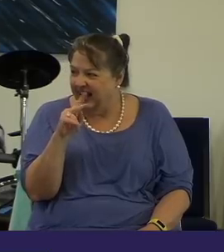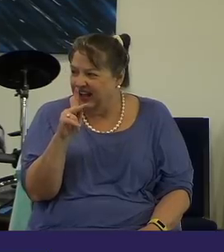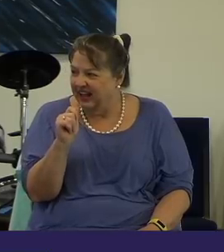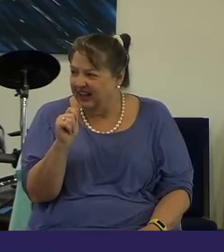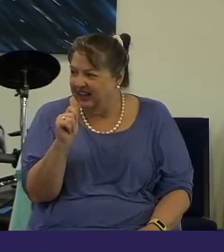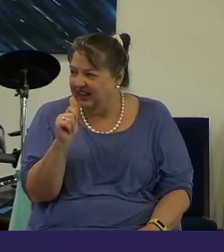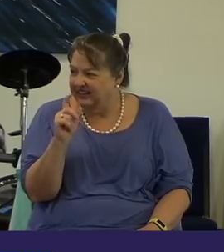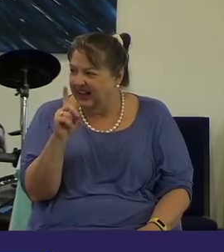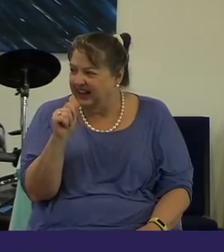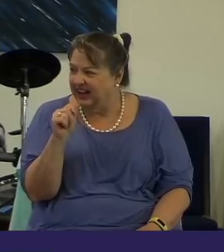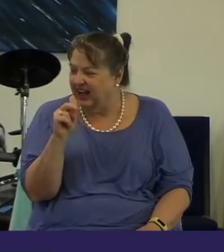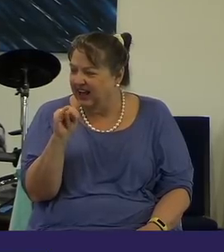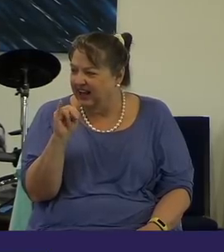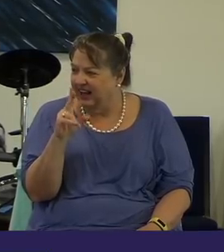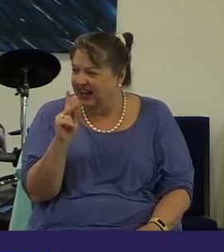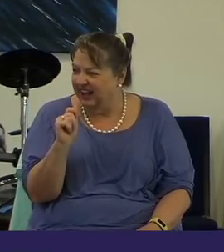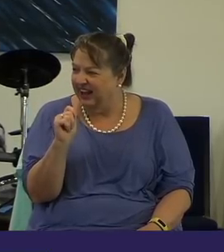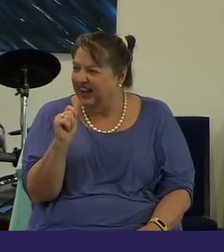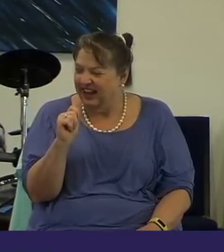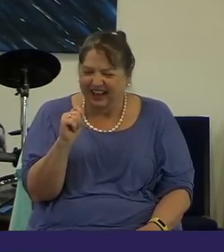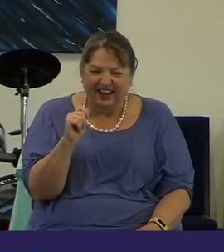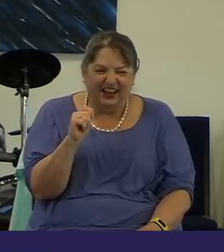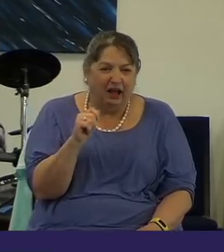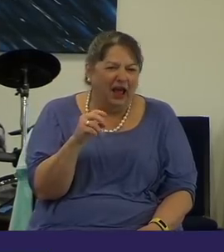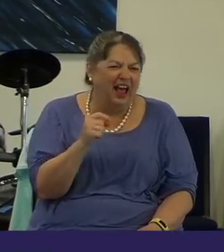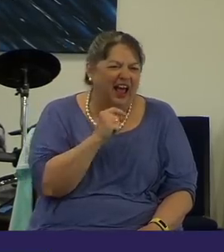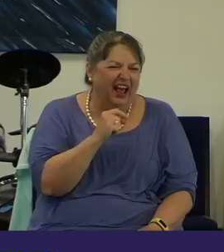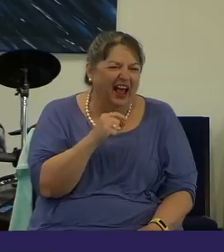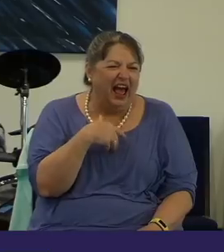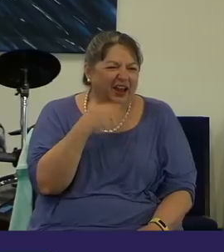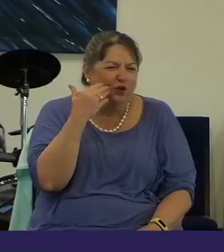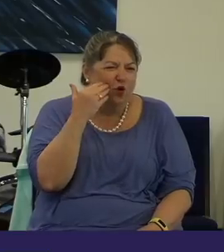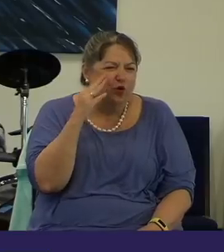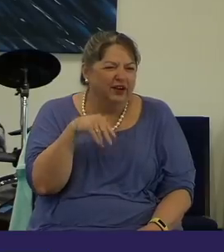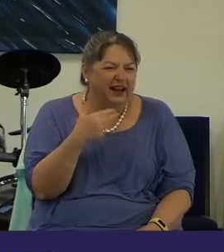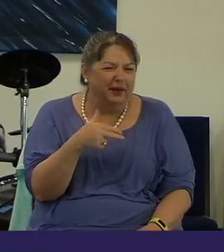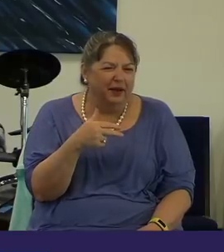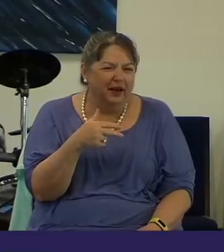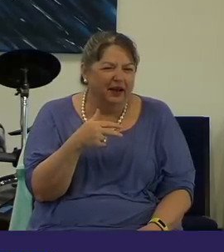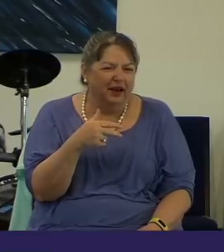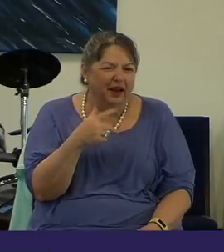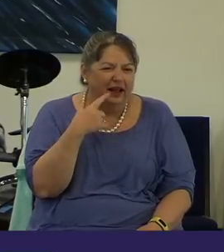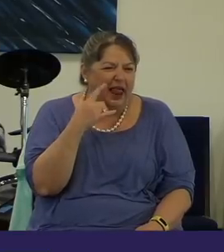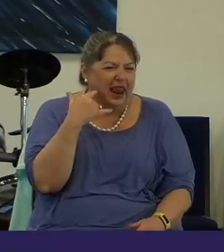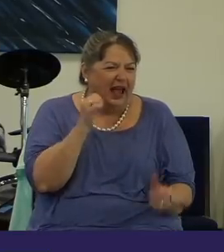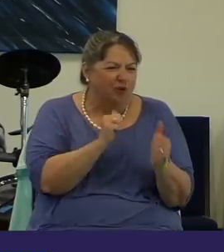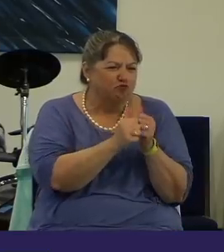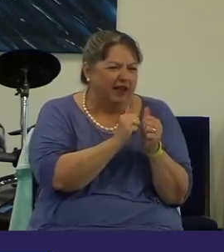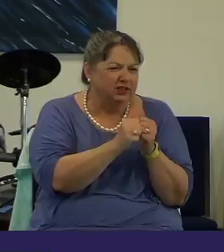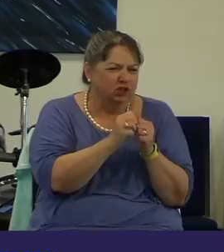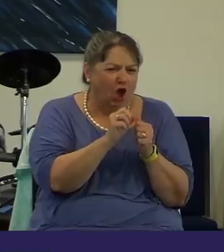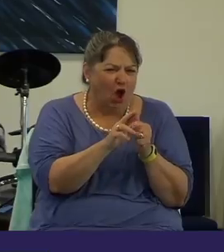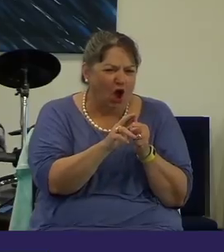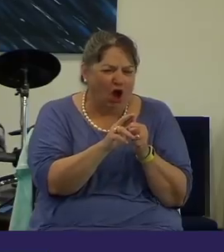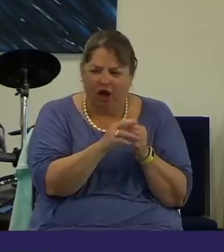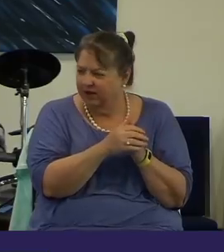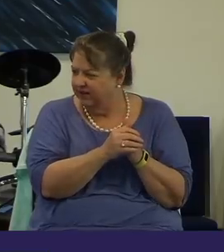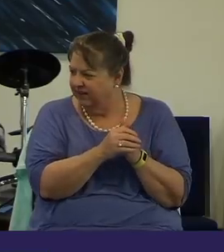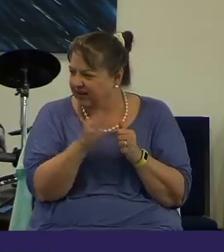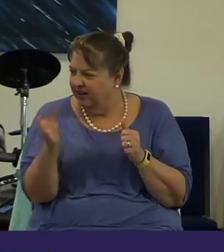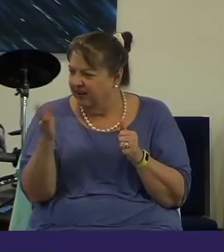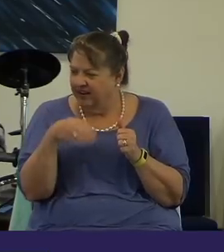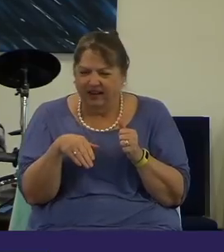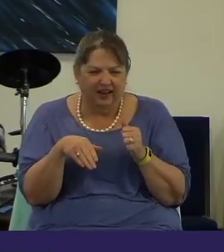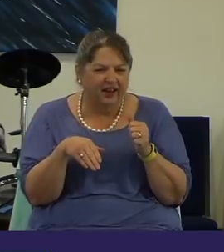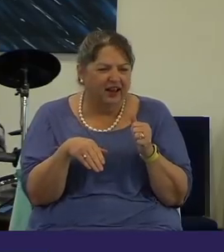Bianca? Dan, I know. Her name's part race car. I don't remember all that. And then we have